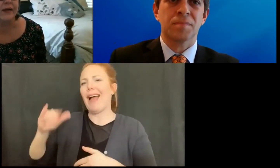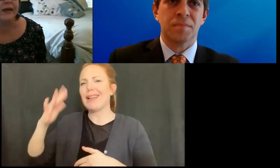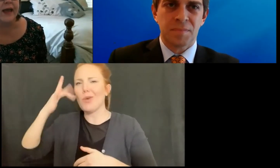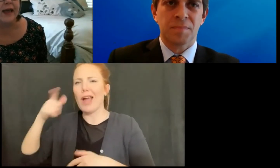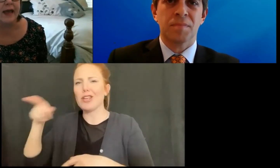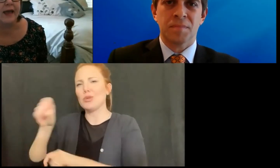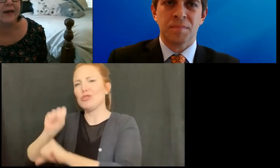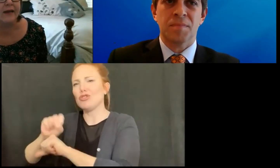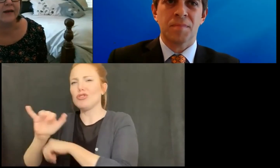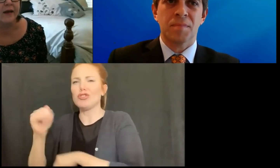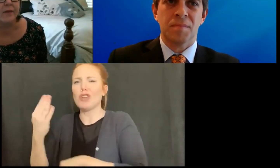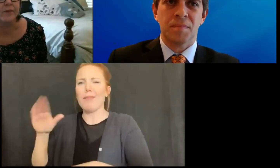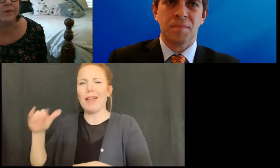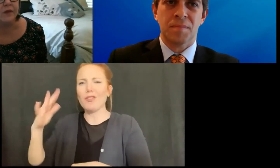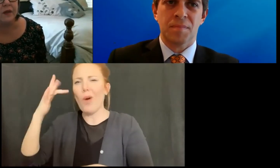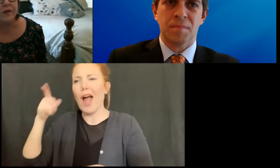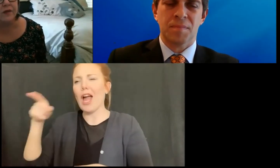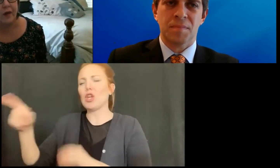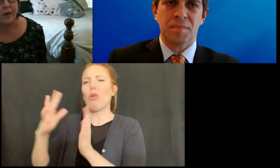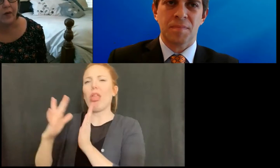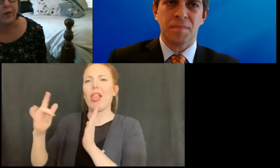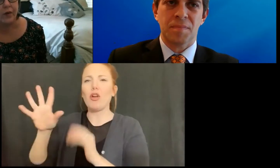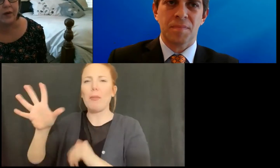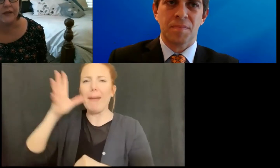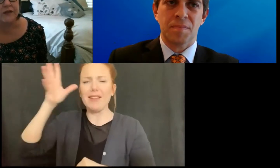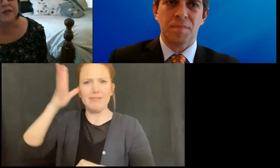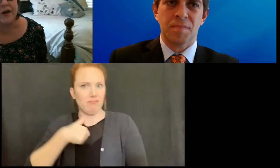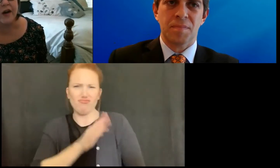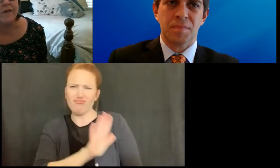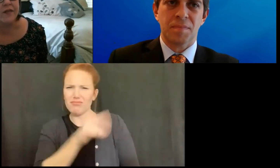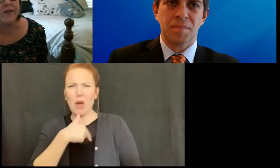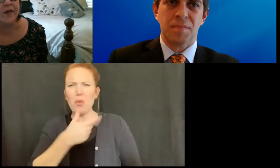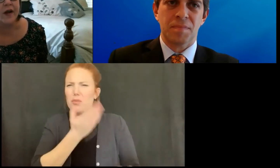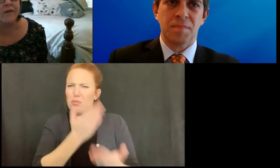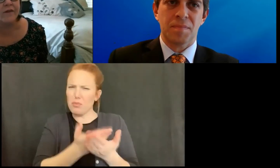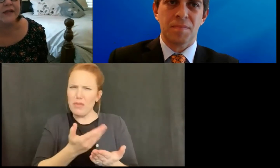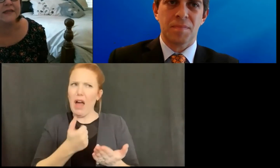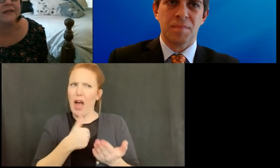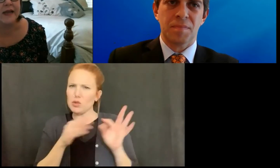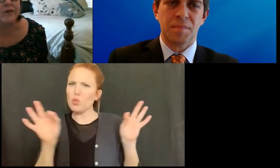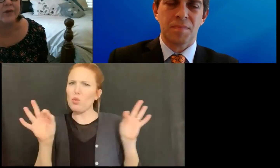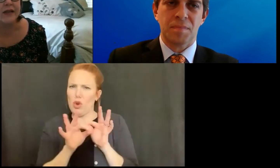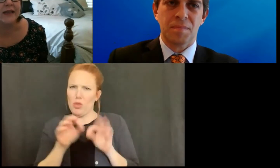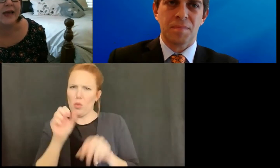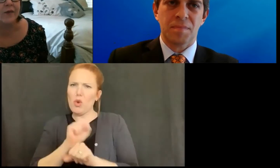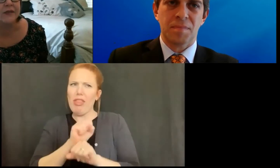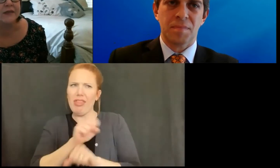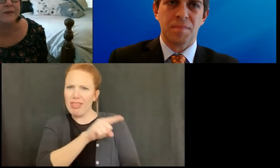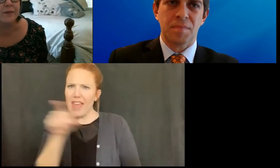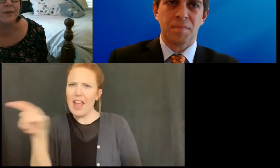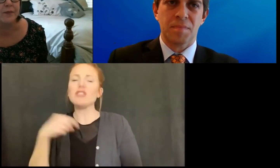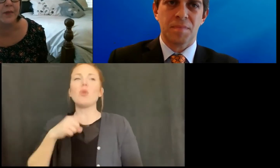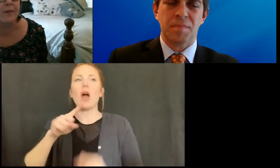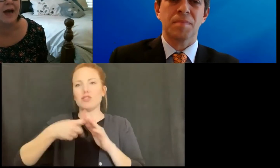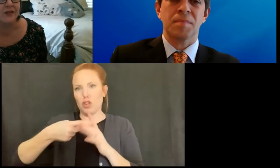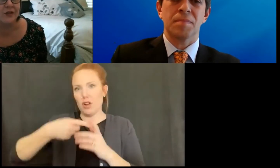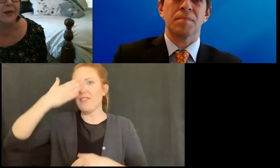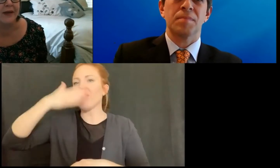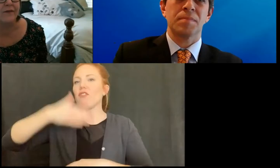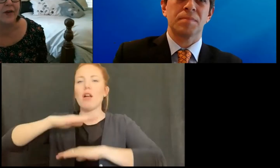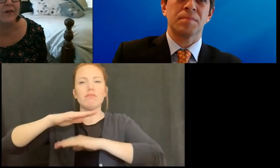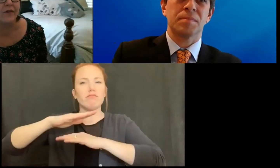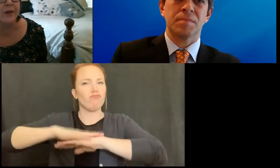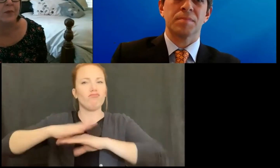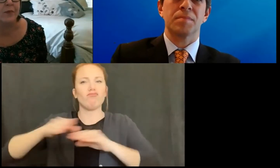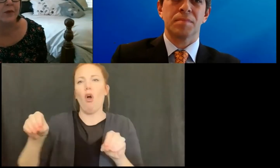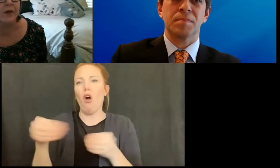it. And so started off in the front office, and really that was my passion, being